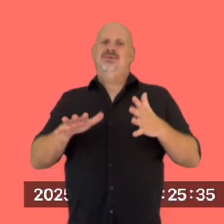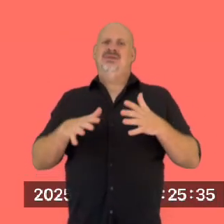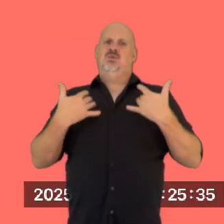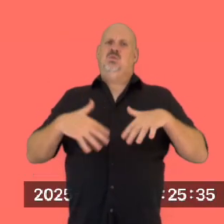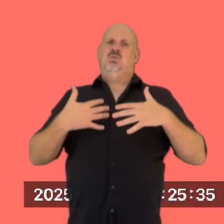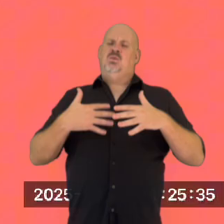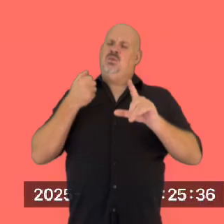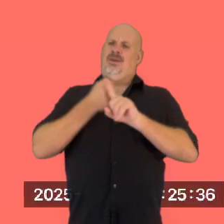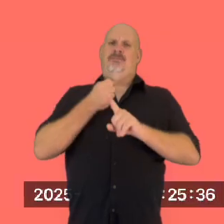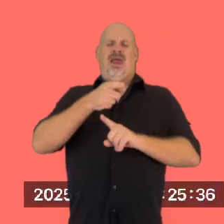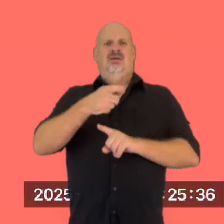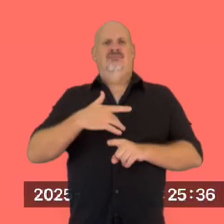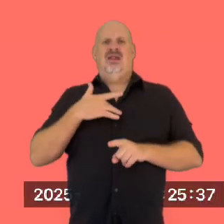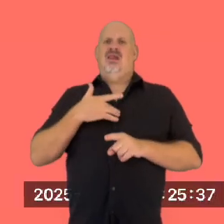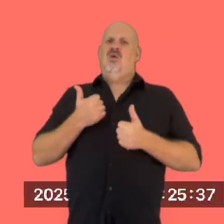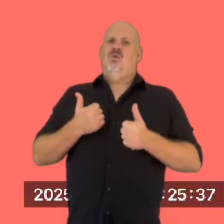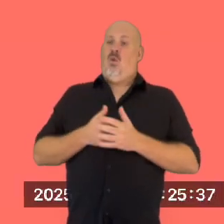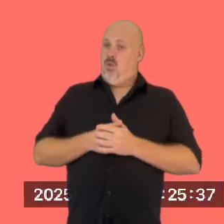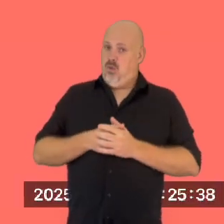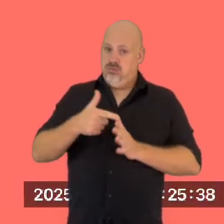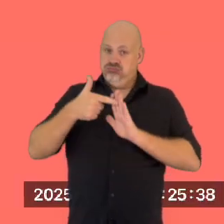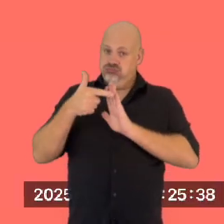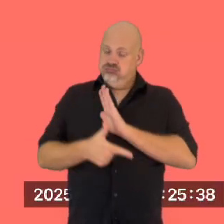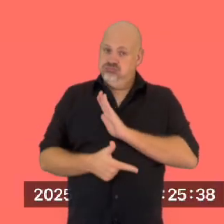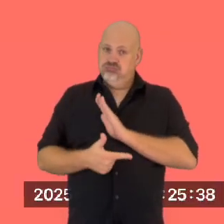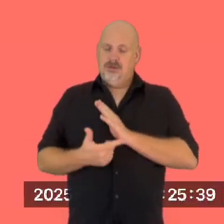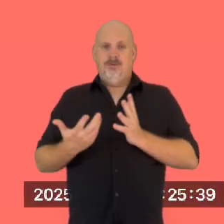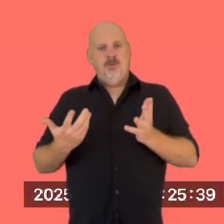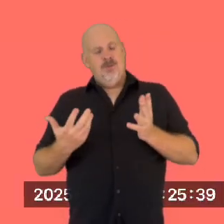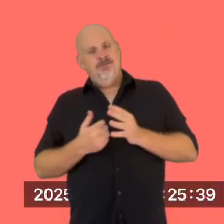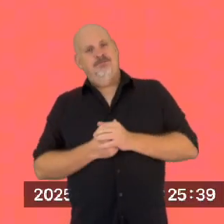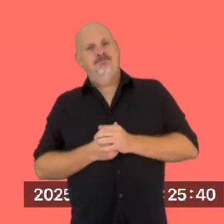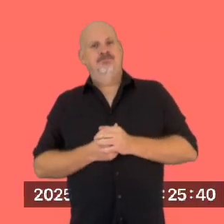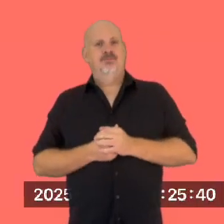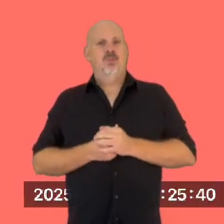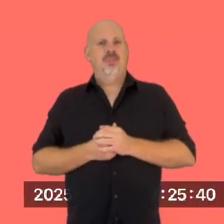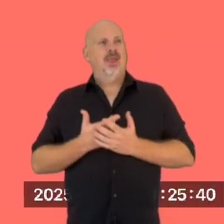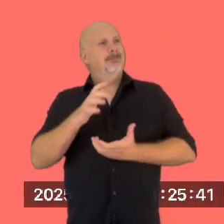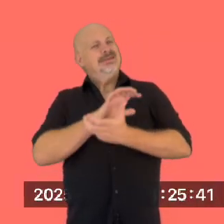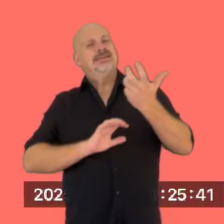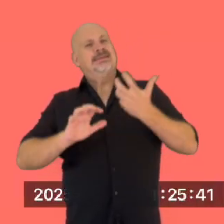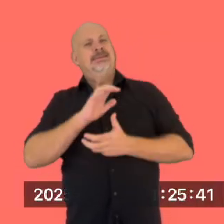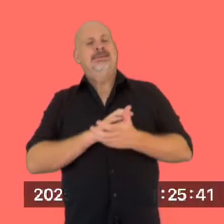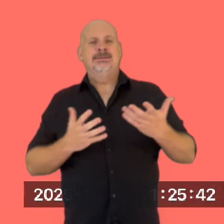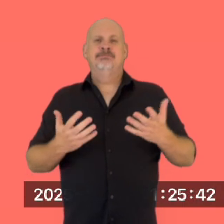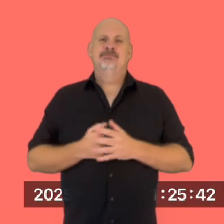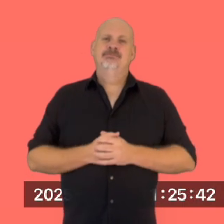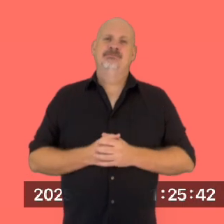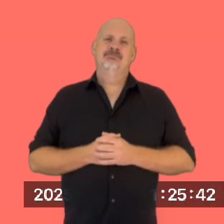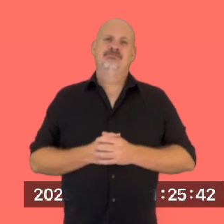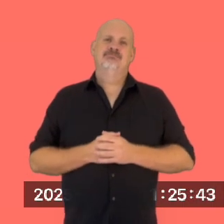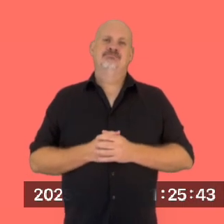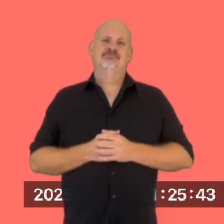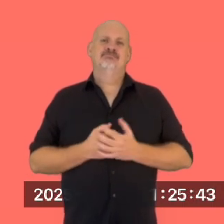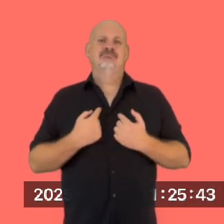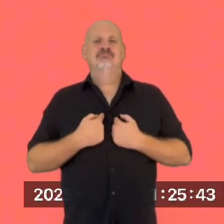had the biggest impact on your development? Ollie, that's a very in-depth question, Joyce. Would